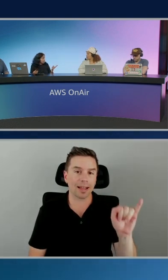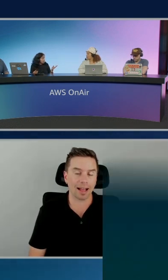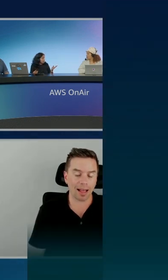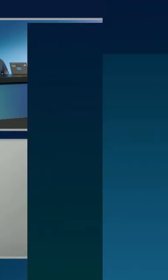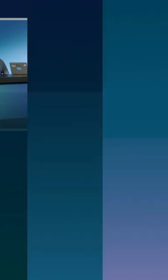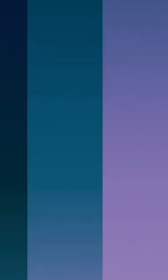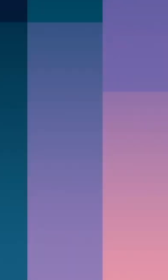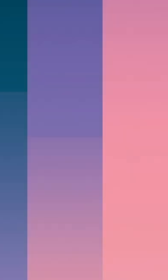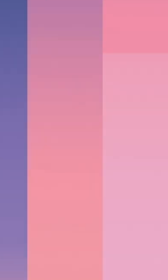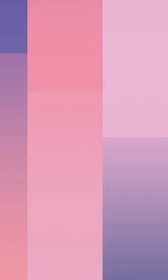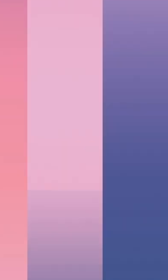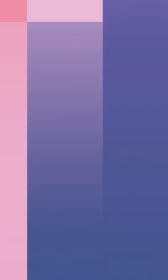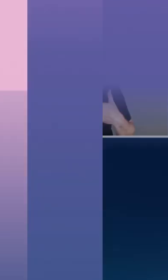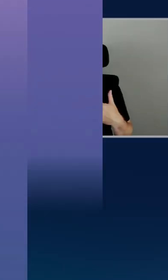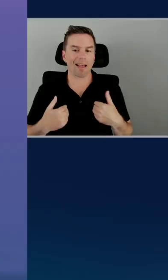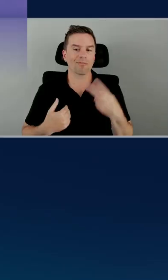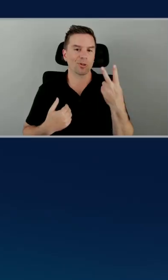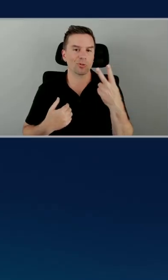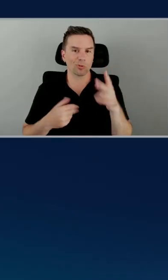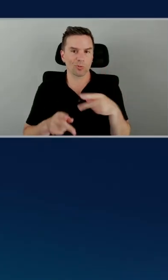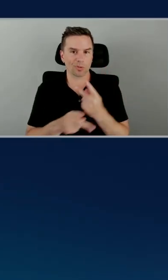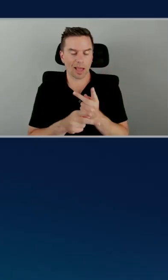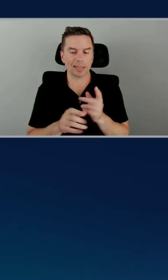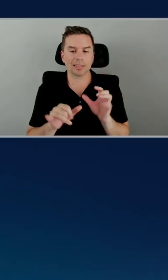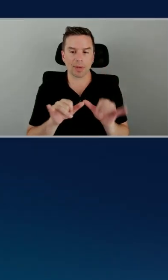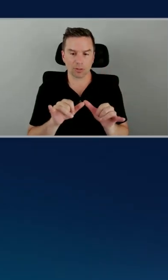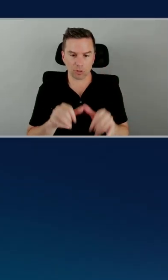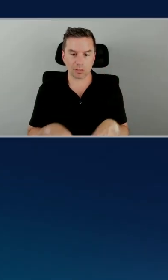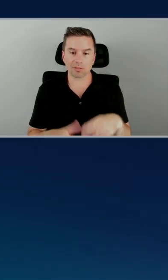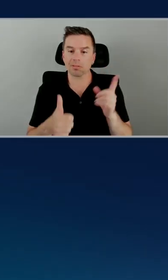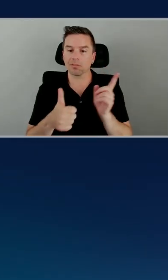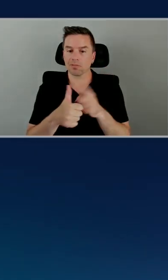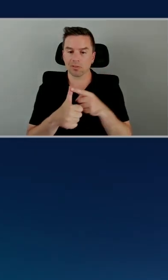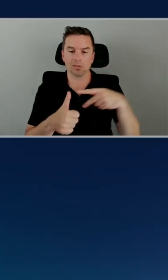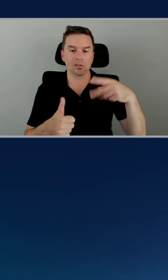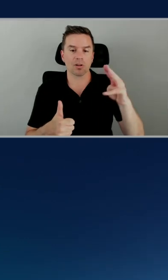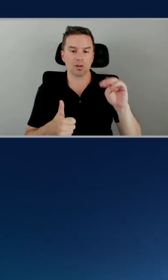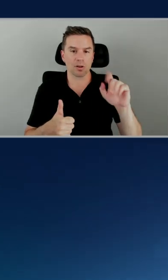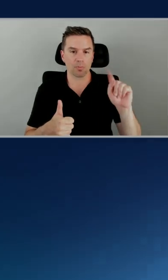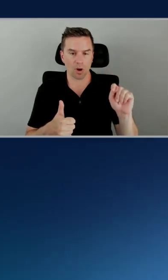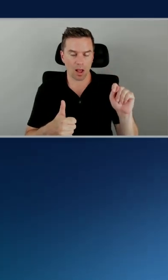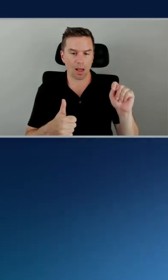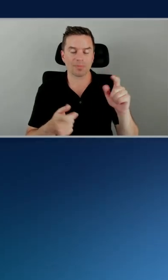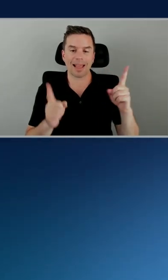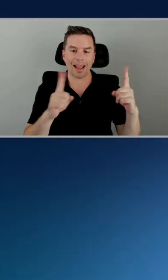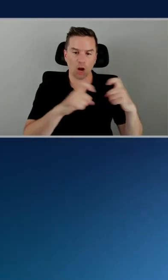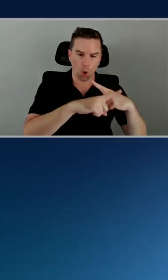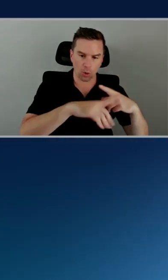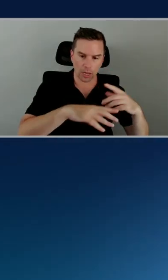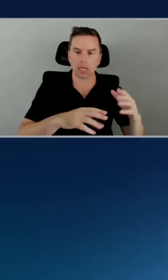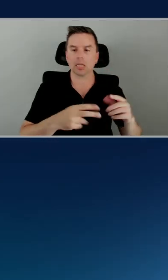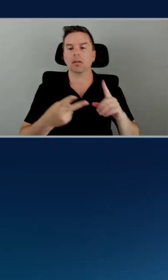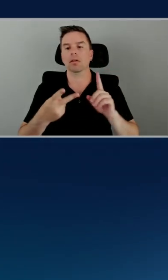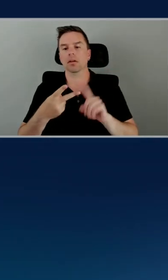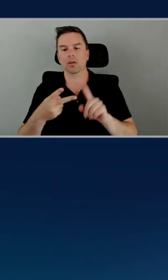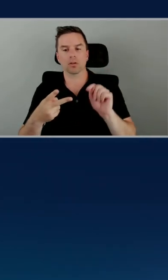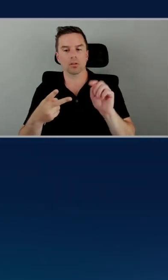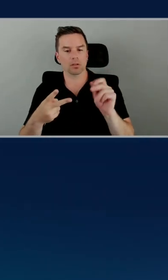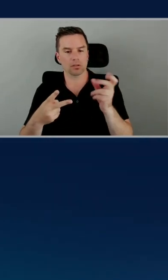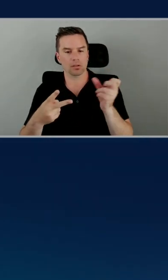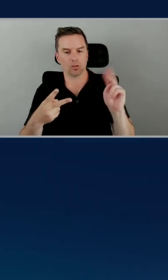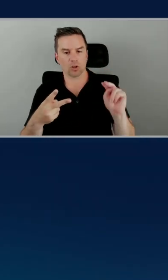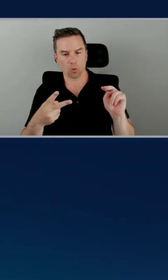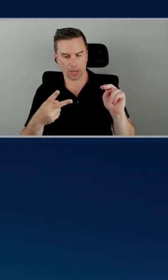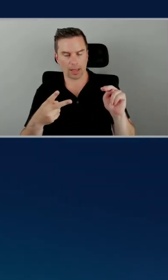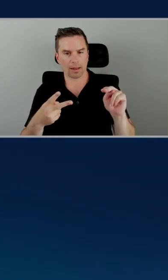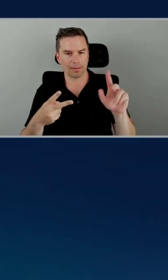such metrics. So the one is the prompt encoding latency, and the second one is the token generation latency or token generation throughput. Let me tell you